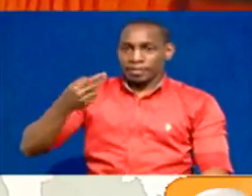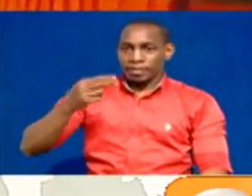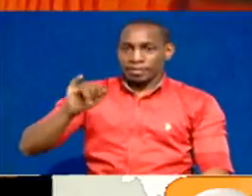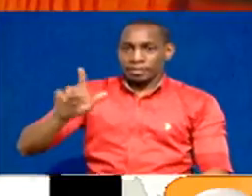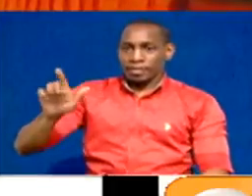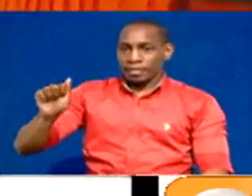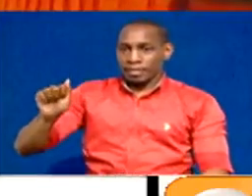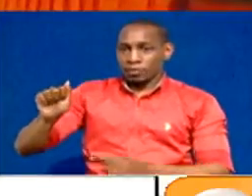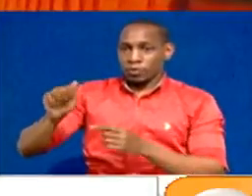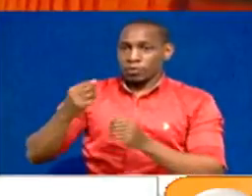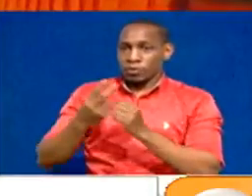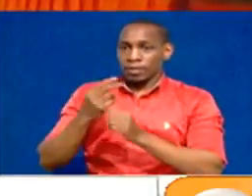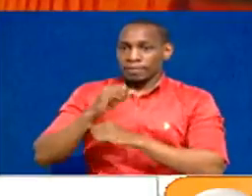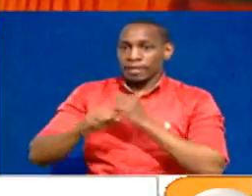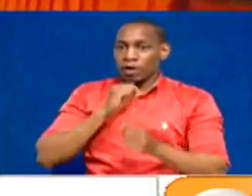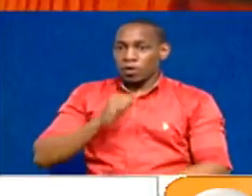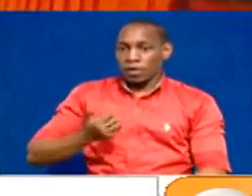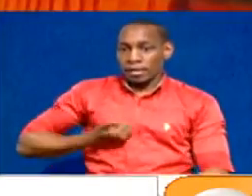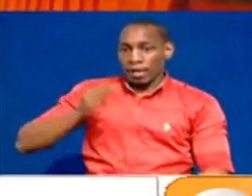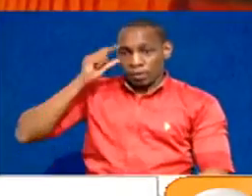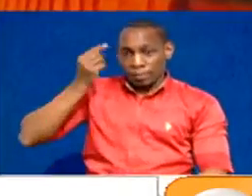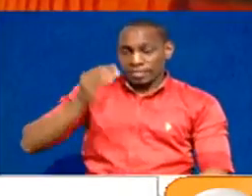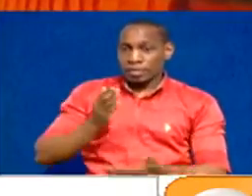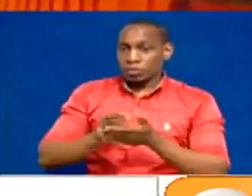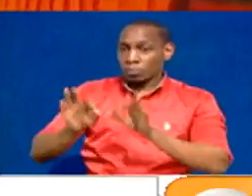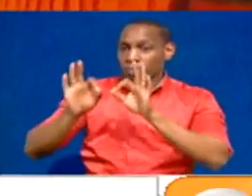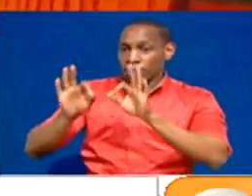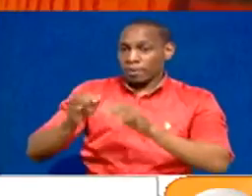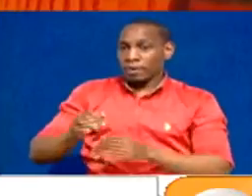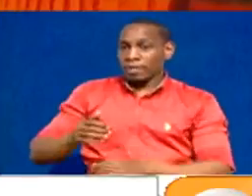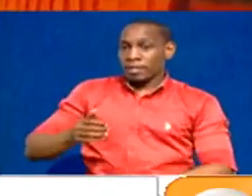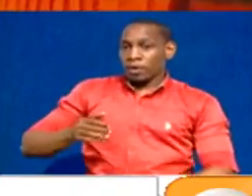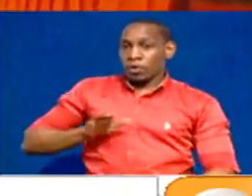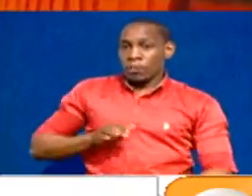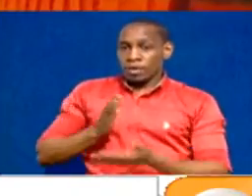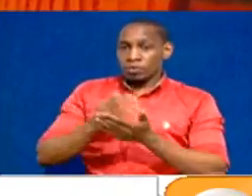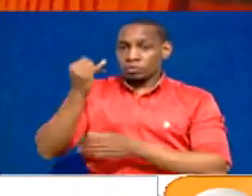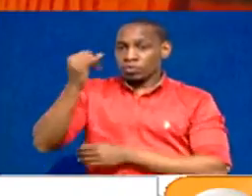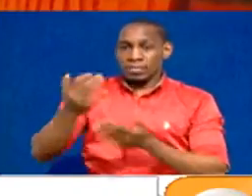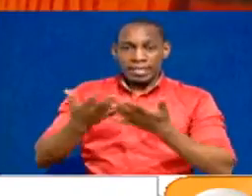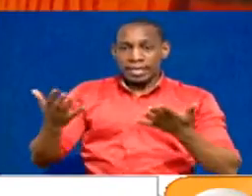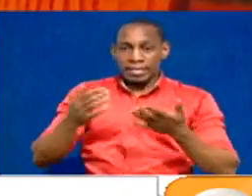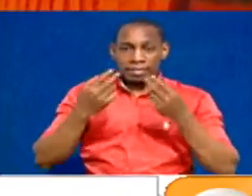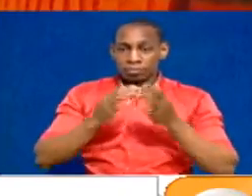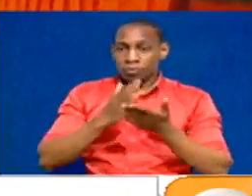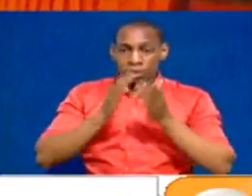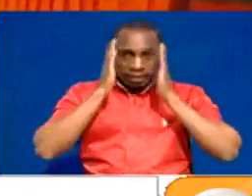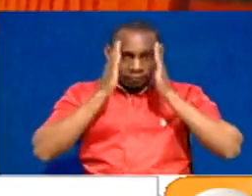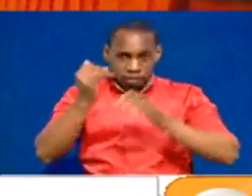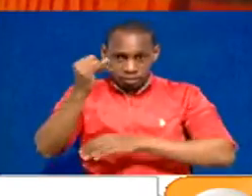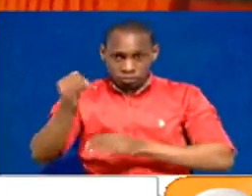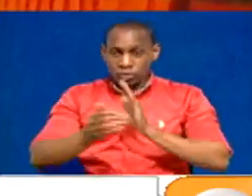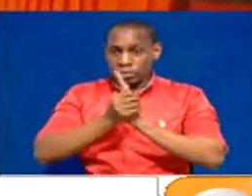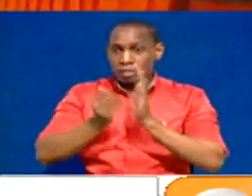Sheldone, a 12-year-old girl from Mombasa, is an exceptional young lady. She literally draws anything she sets her mind to.